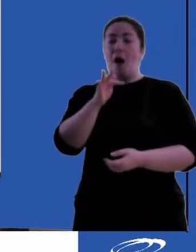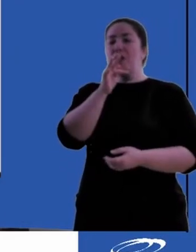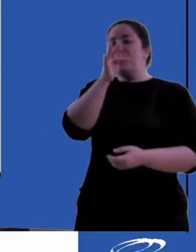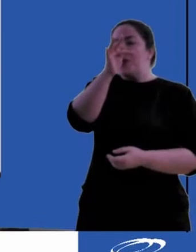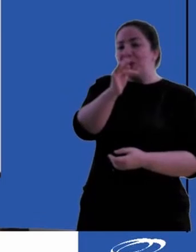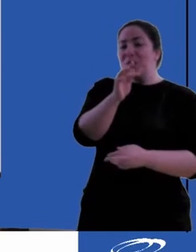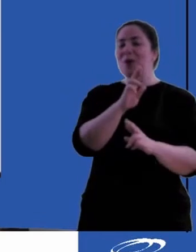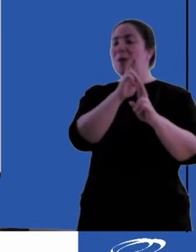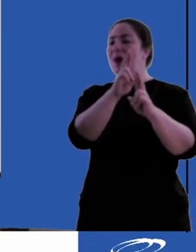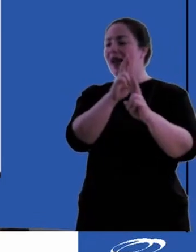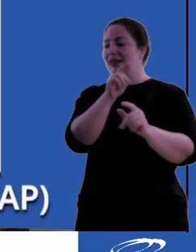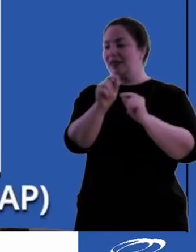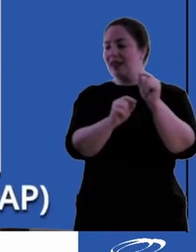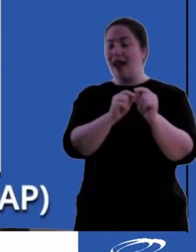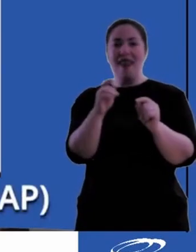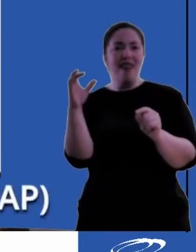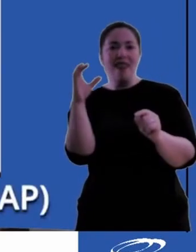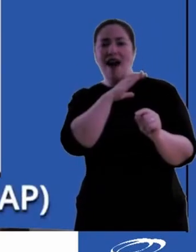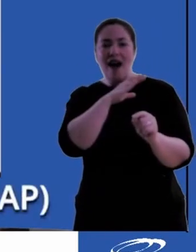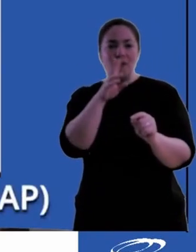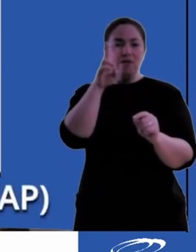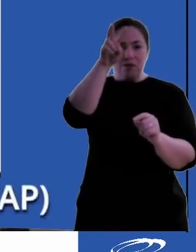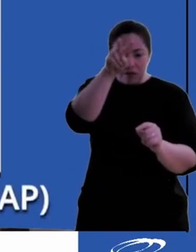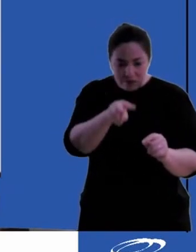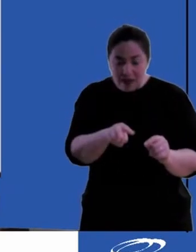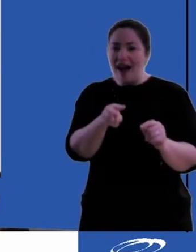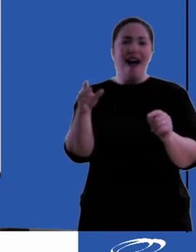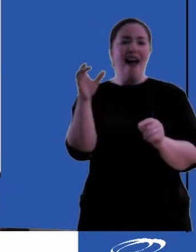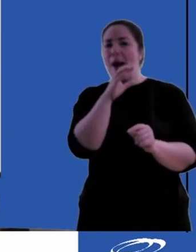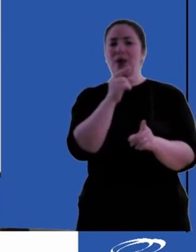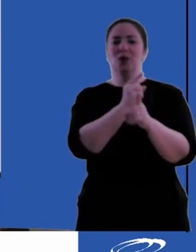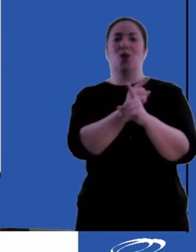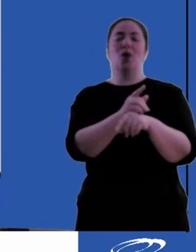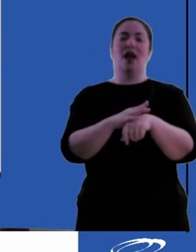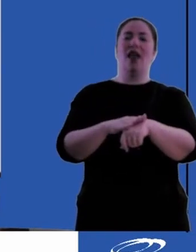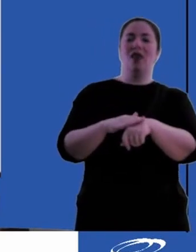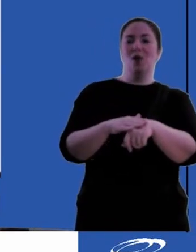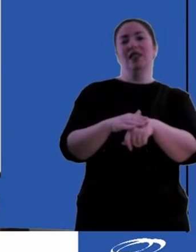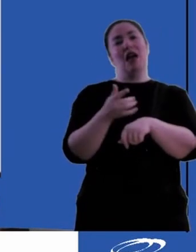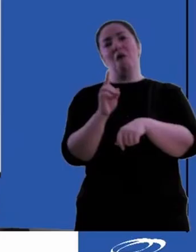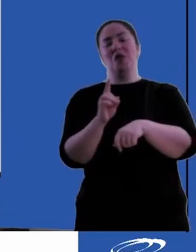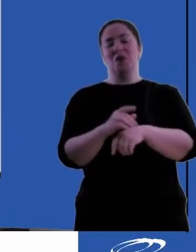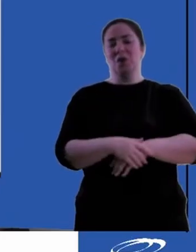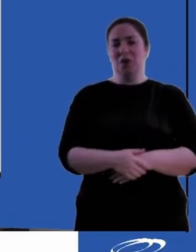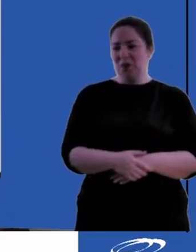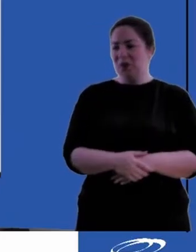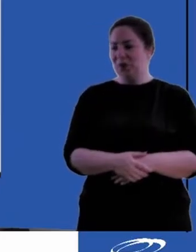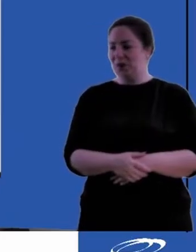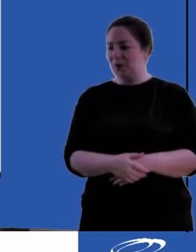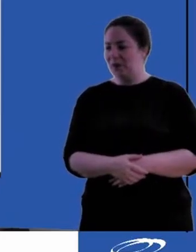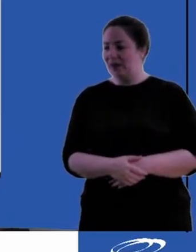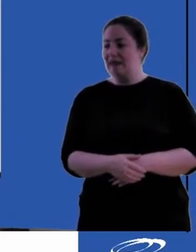new criteria for diagnosis of periprosthetic joint infection called the Unified PJI definition that will be coming out in a major